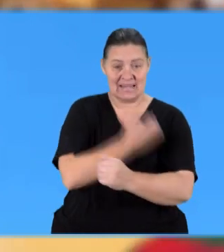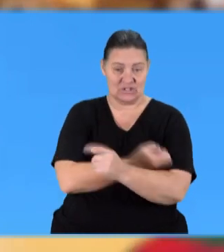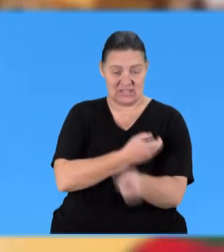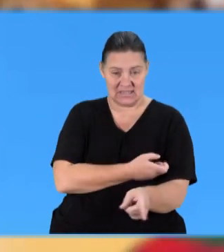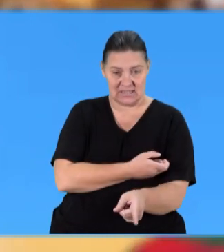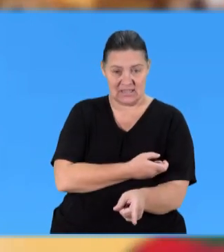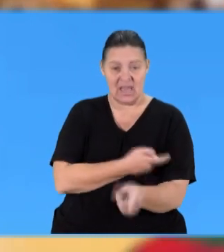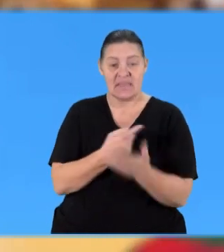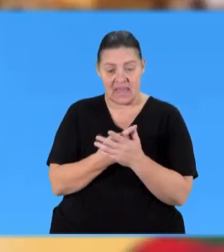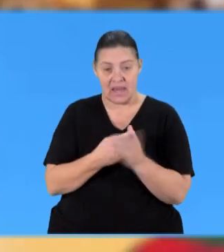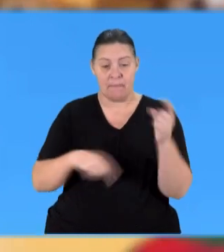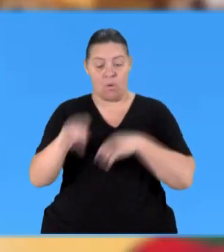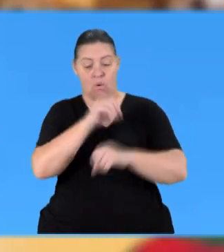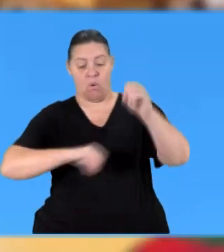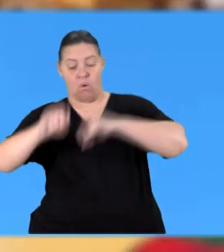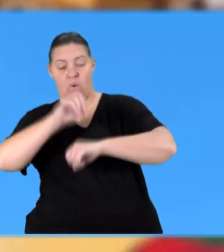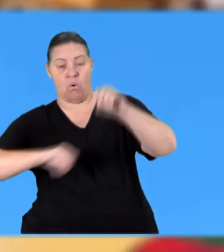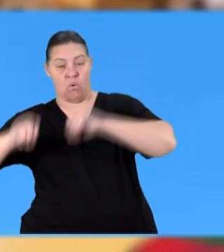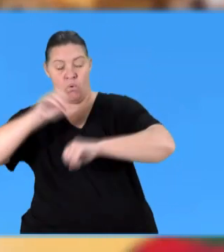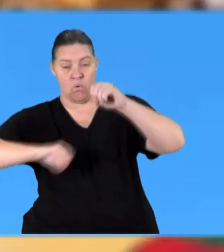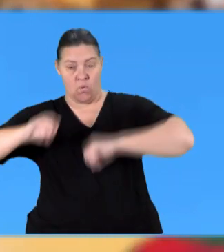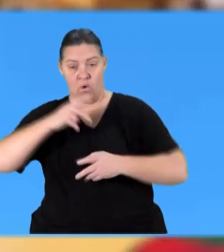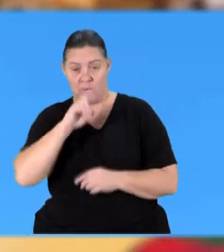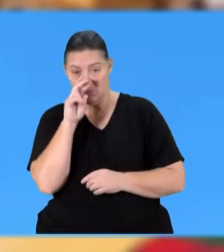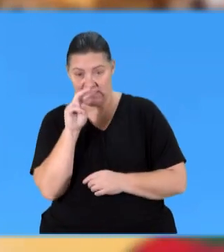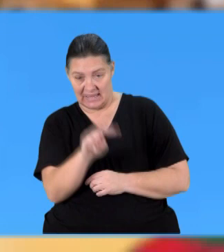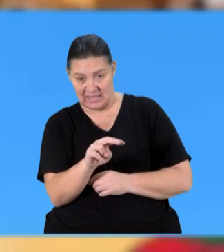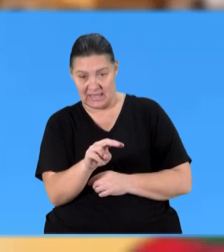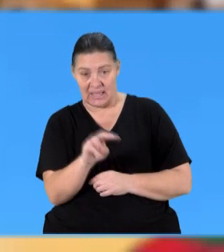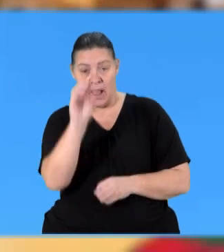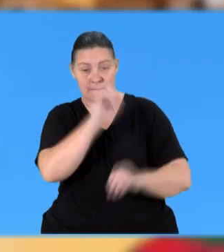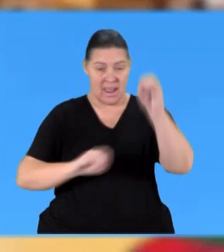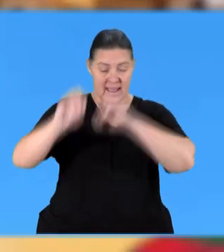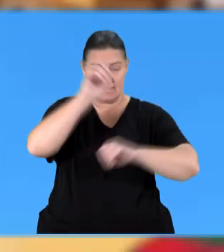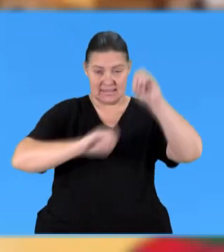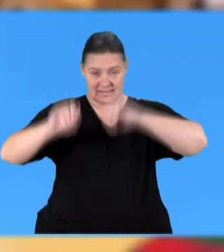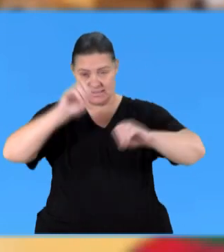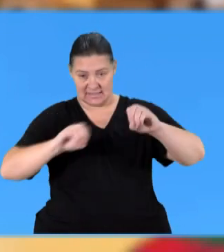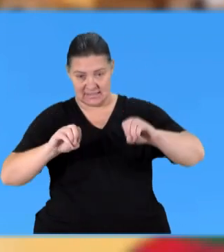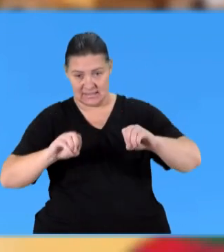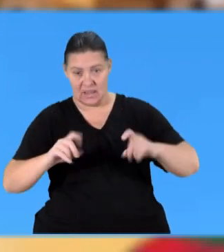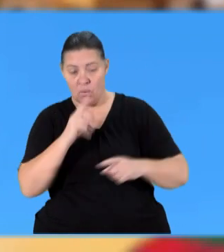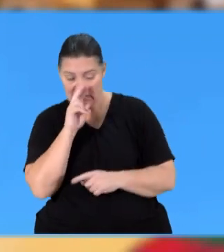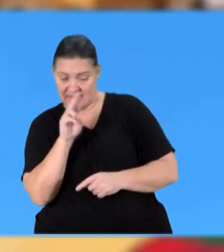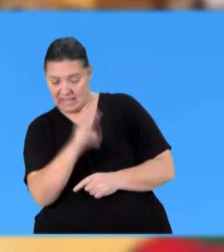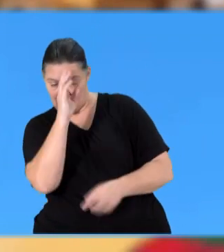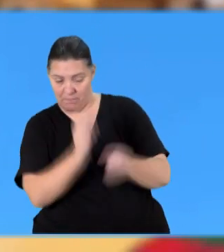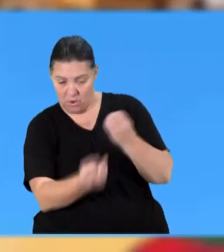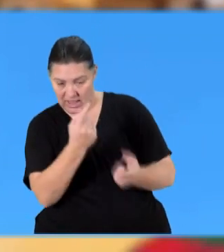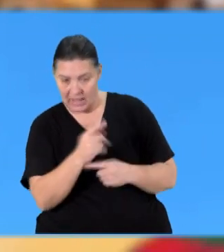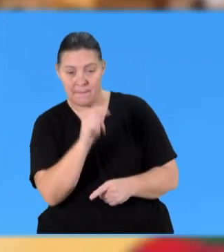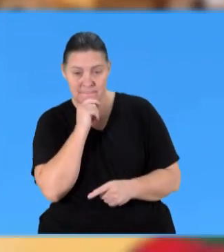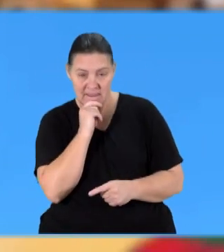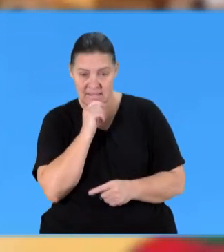the surroundings and they start to move around more vigorously. So what you see is the particles moving around. What you perceive as boiling